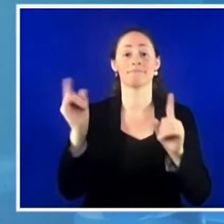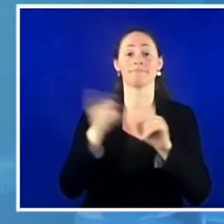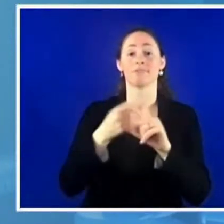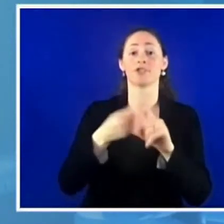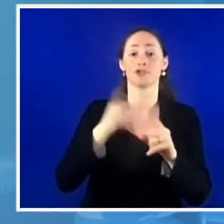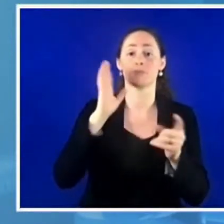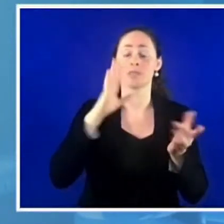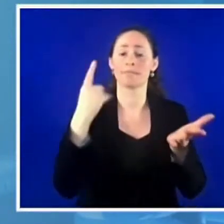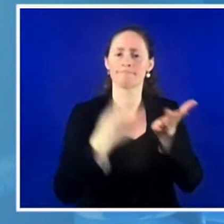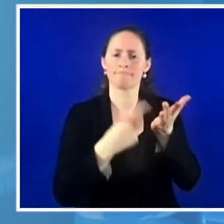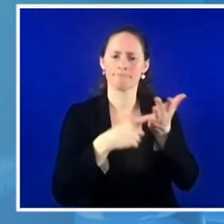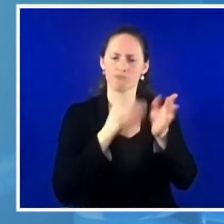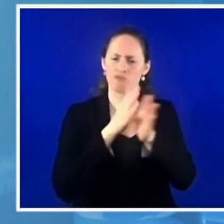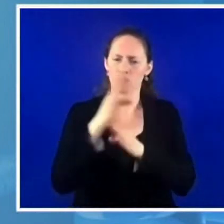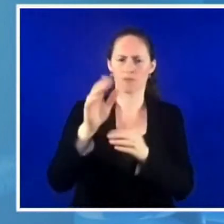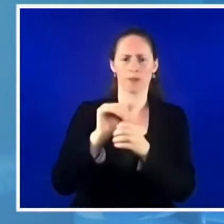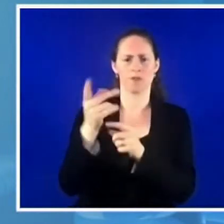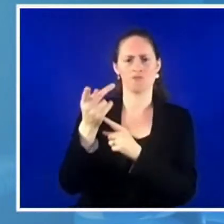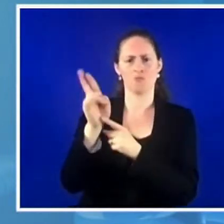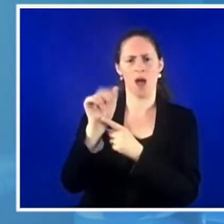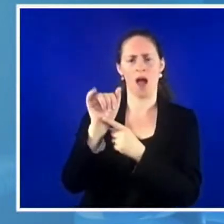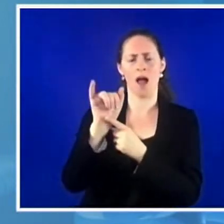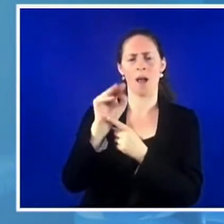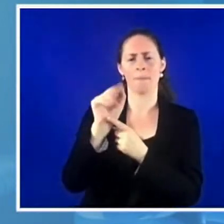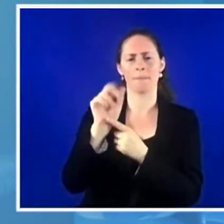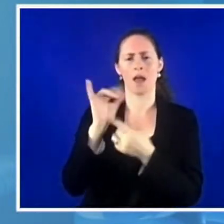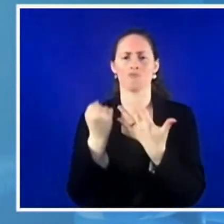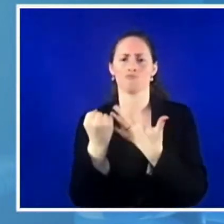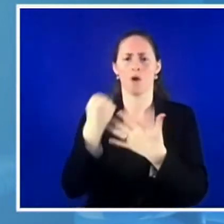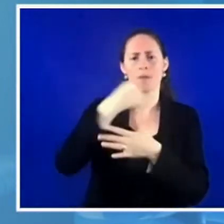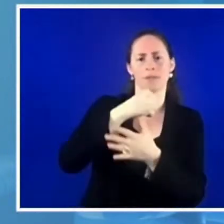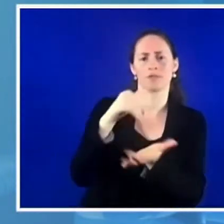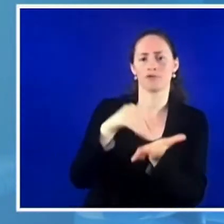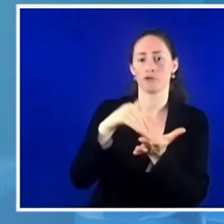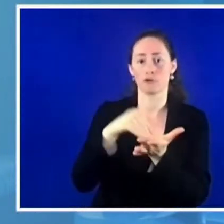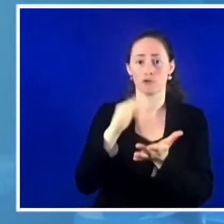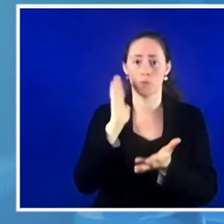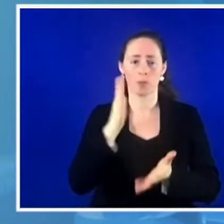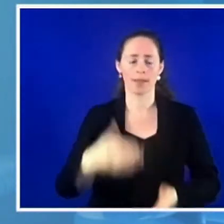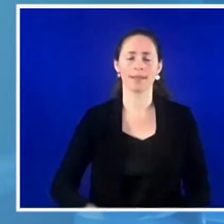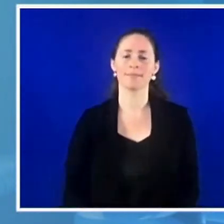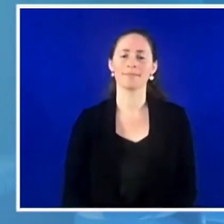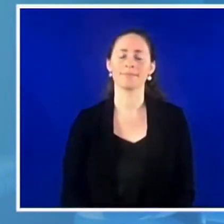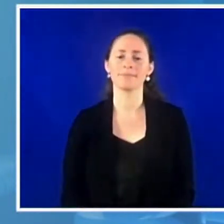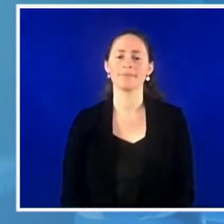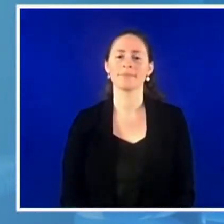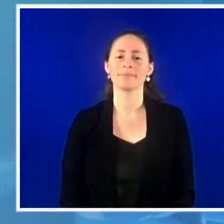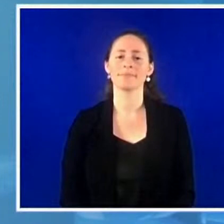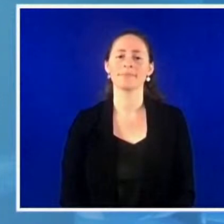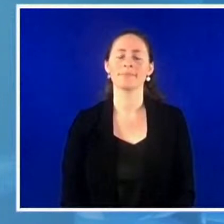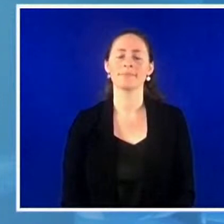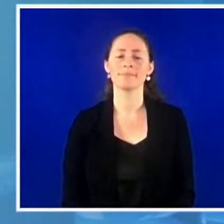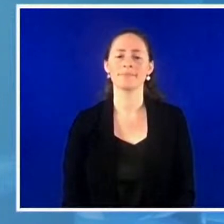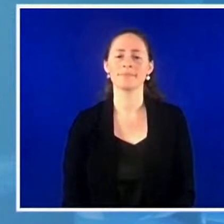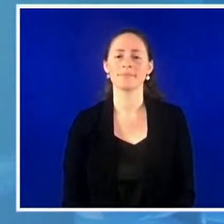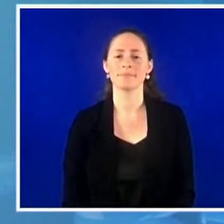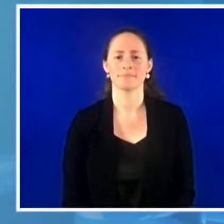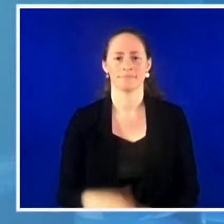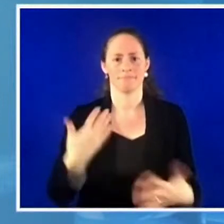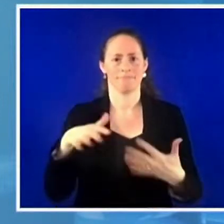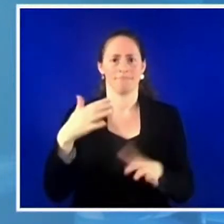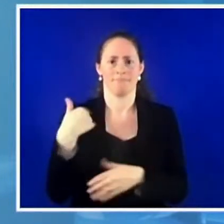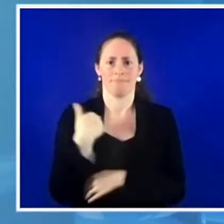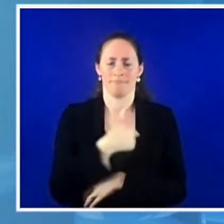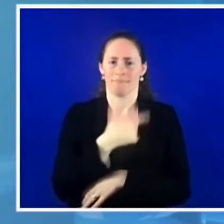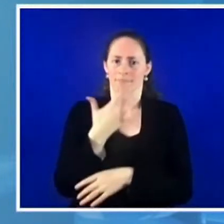I'm really blessed to have the opportunity here to have 3 wonderful clinicians with us. Dr. Basim